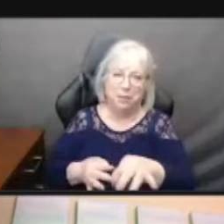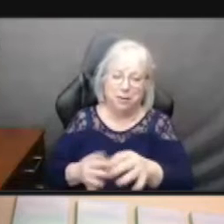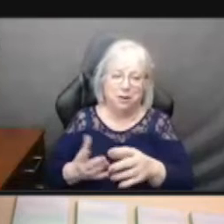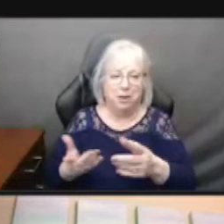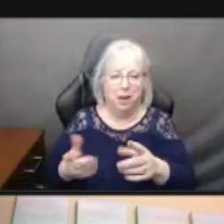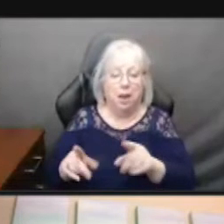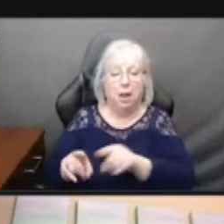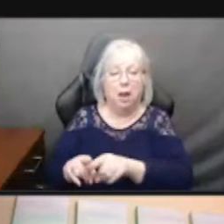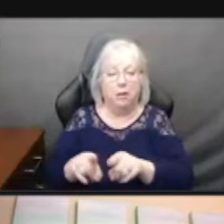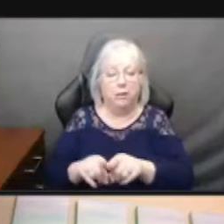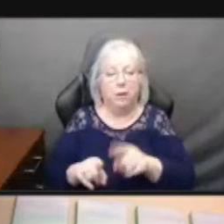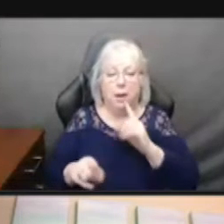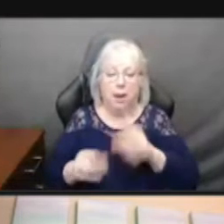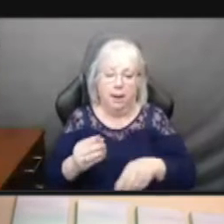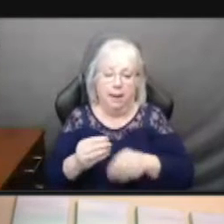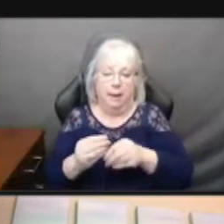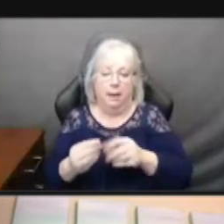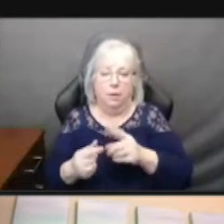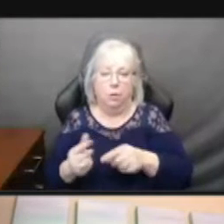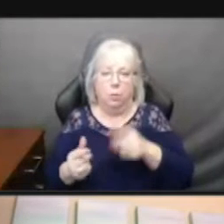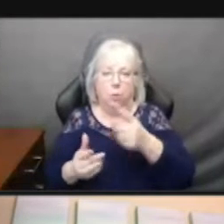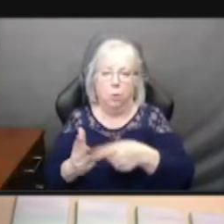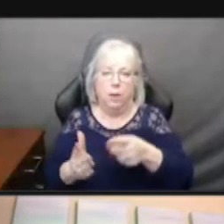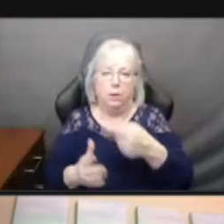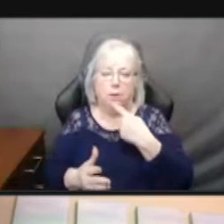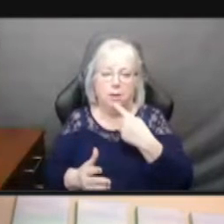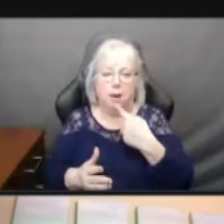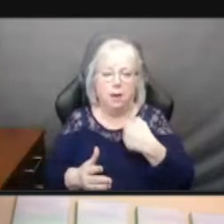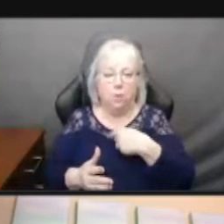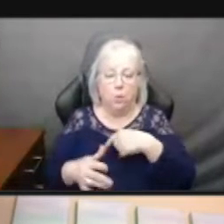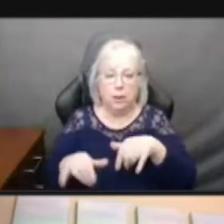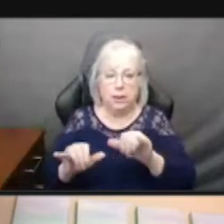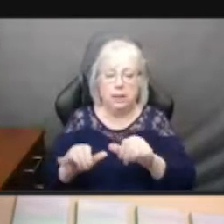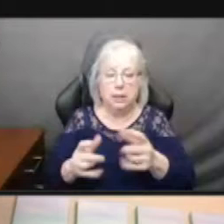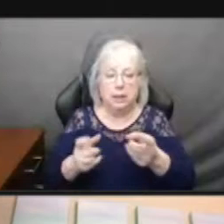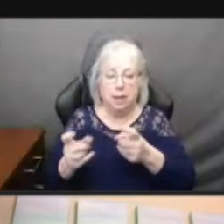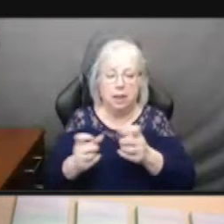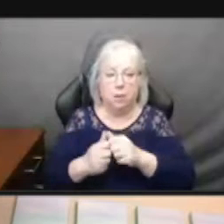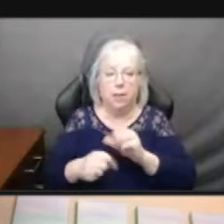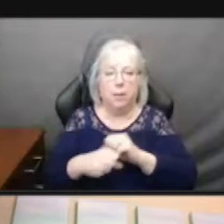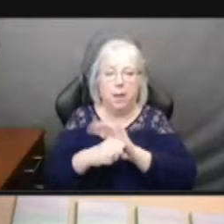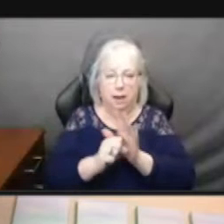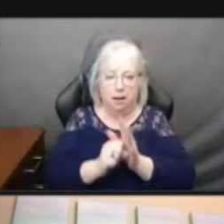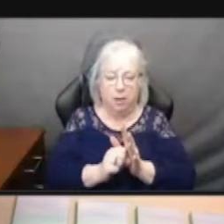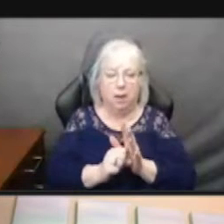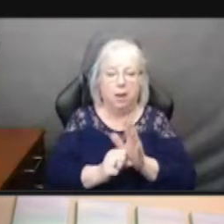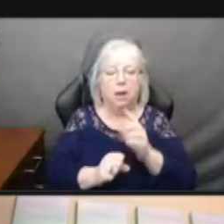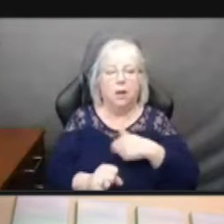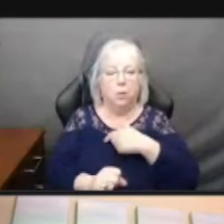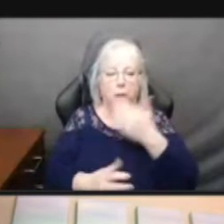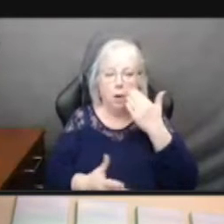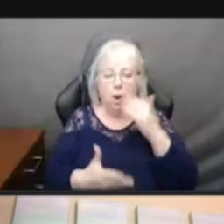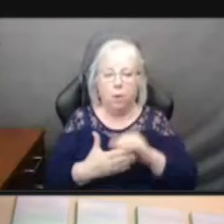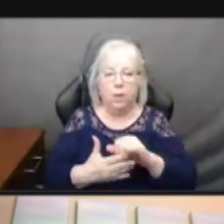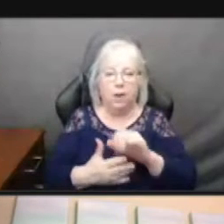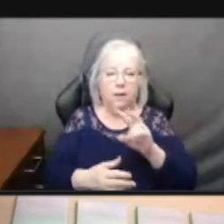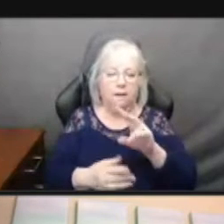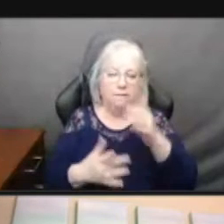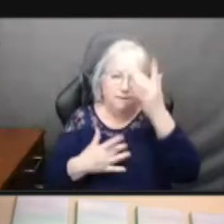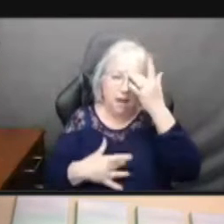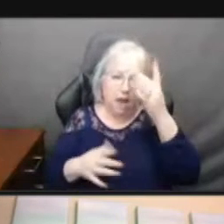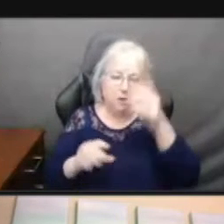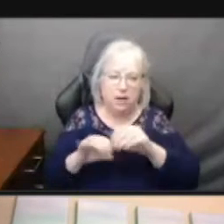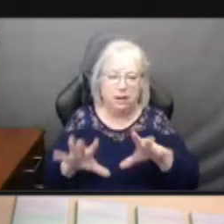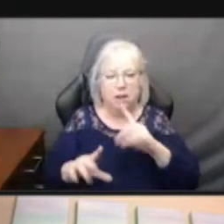I also add to what you said, Director Richardson. I mean, obviously, we're still dealing with a pandemic, and we know that this virus has hurt those